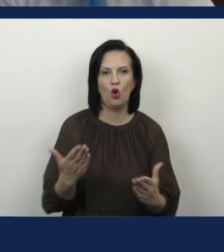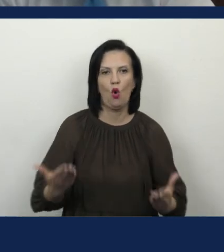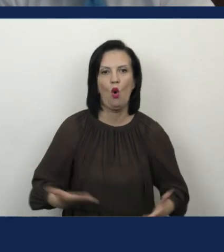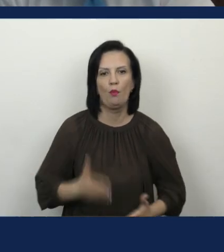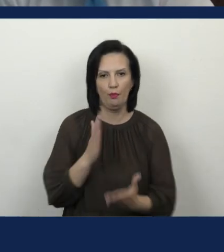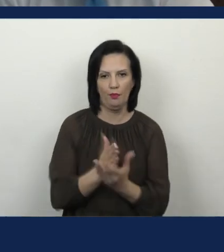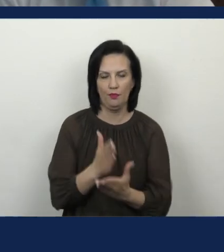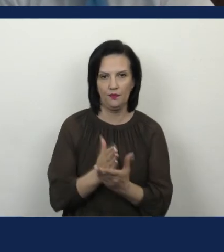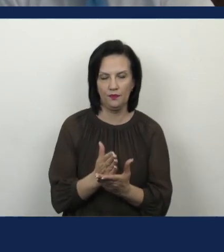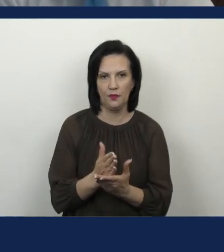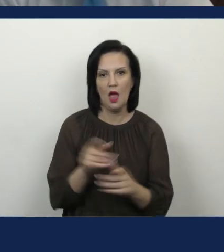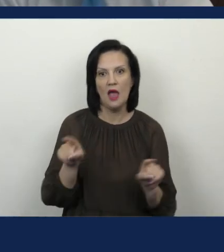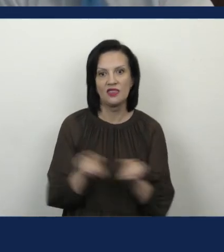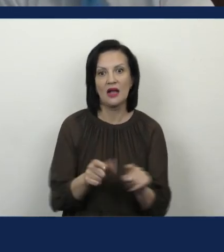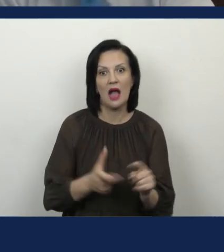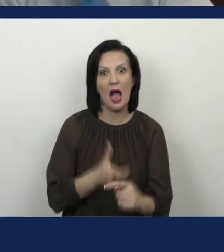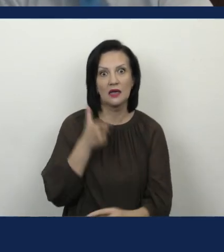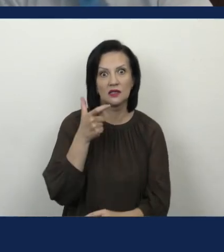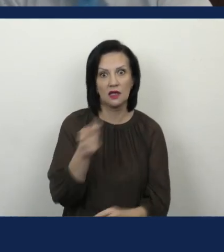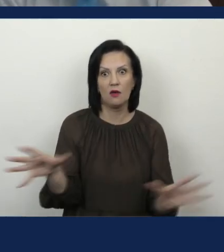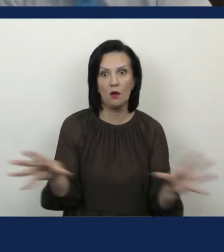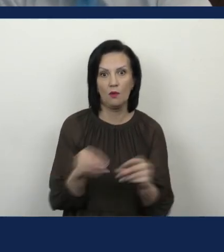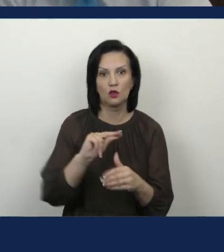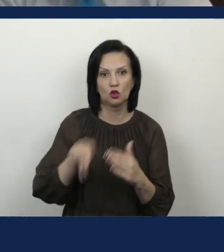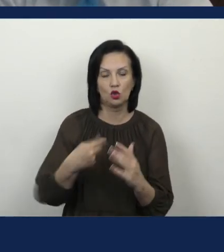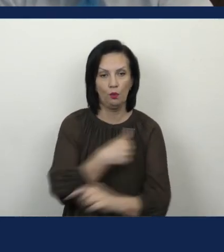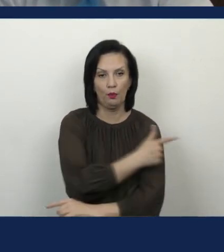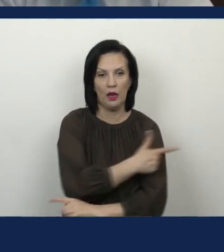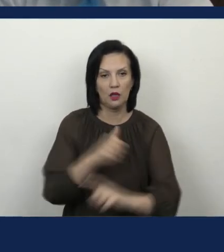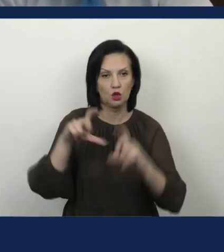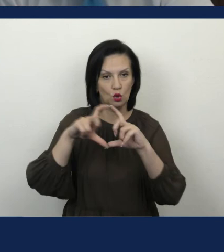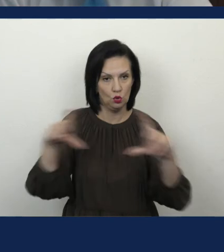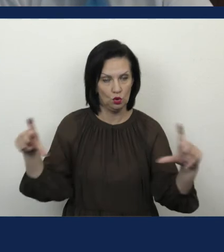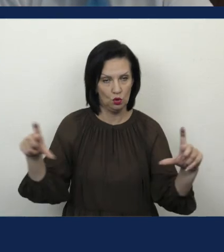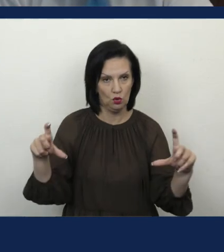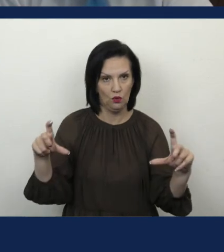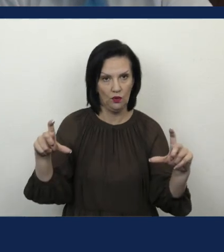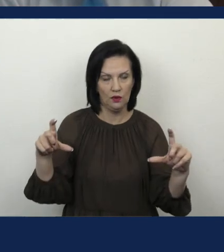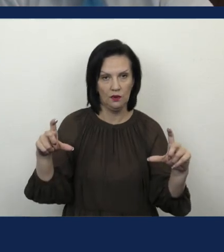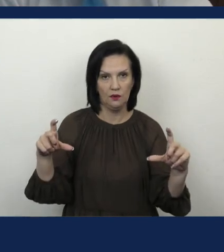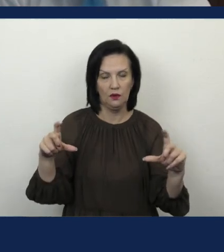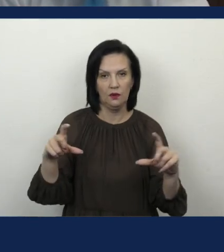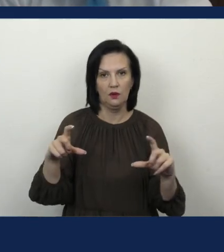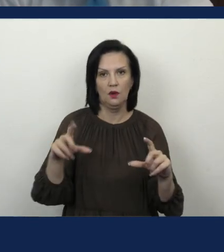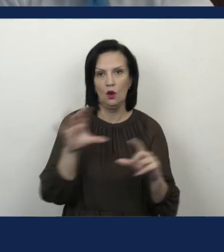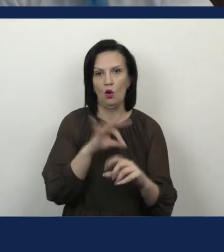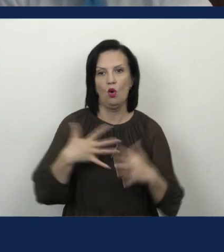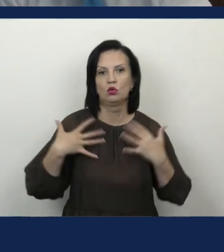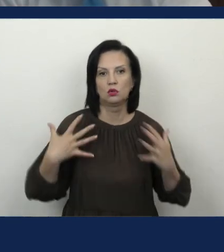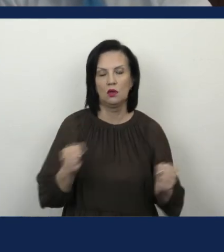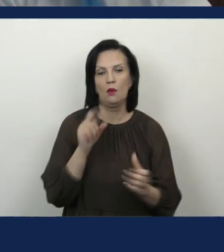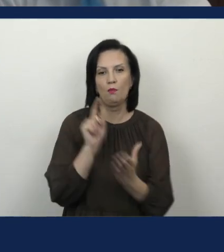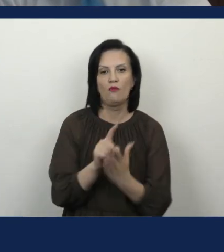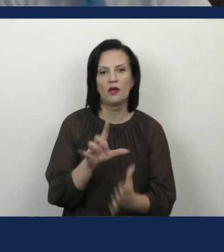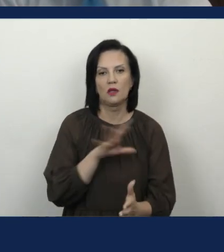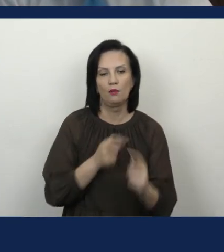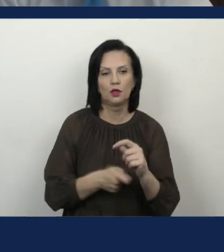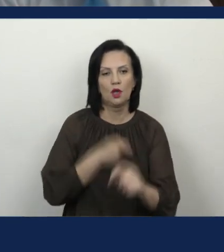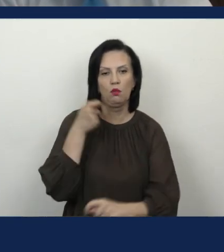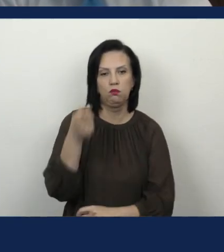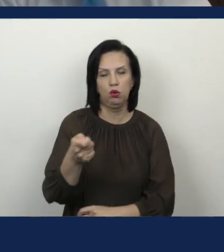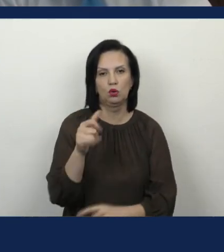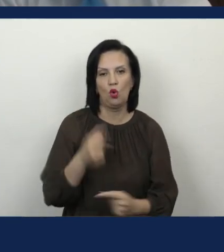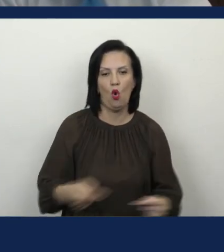vote at home or at one's residence. This application, together with a medical certificate about one's